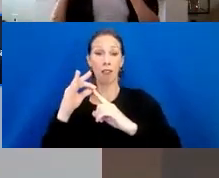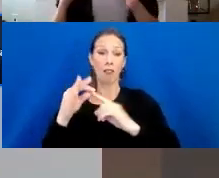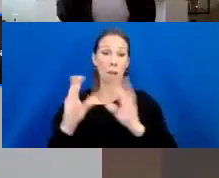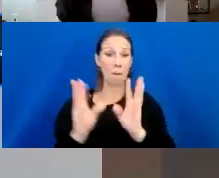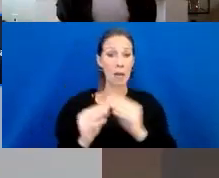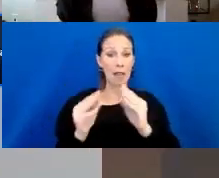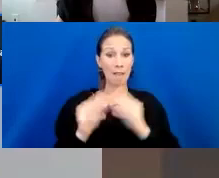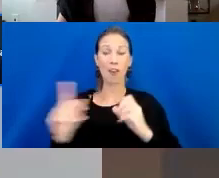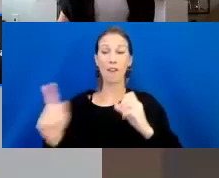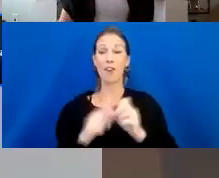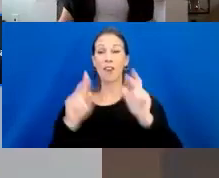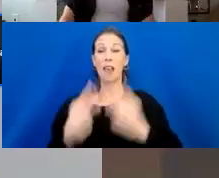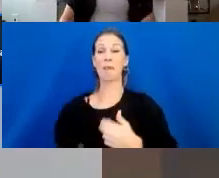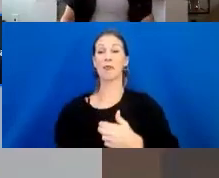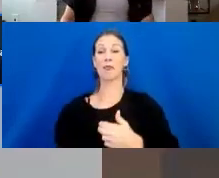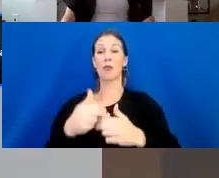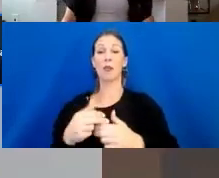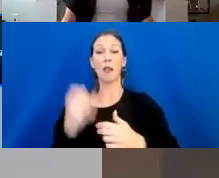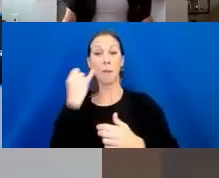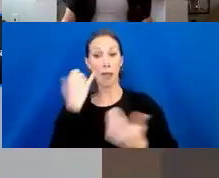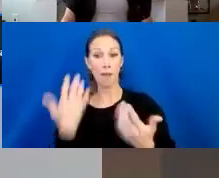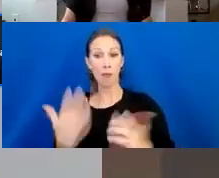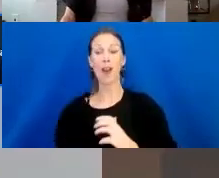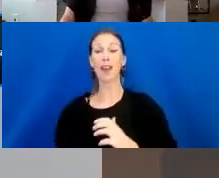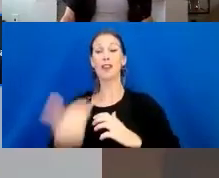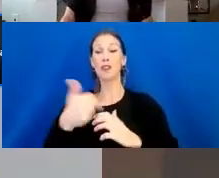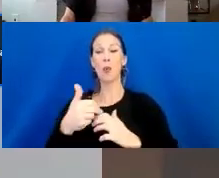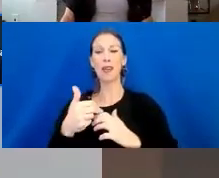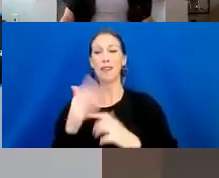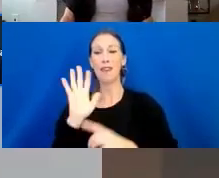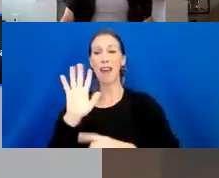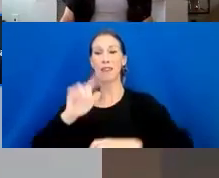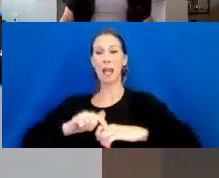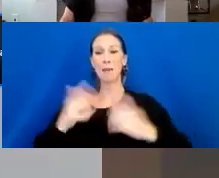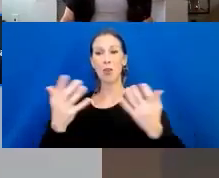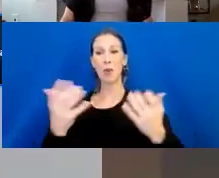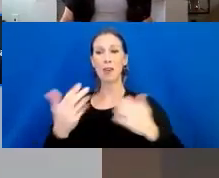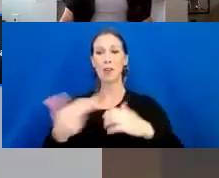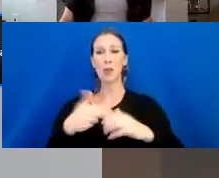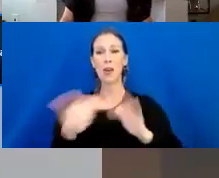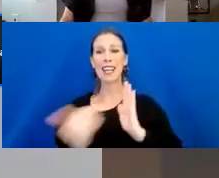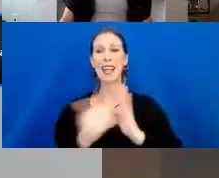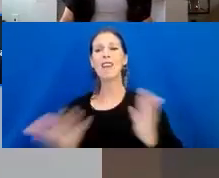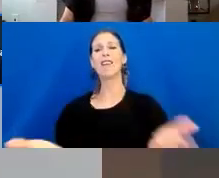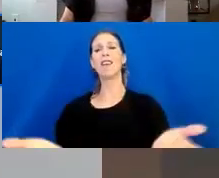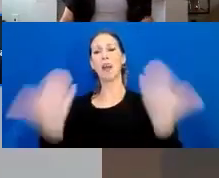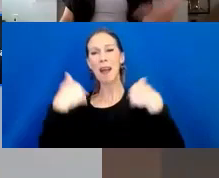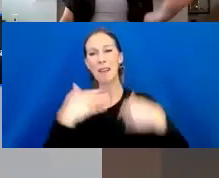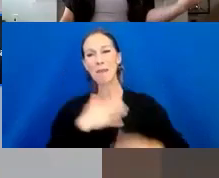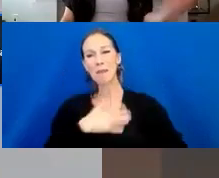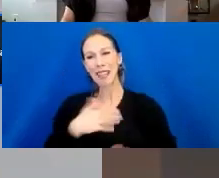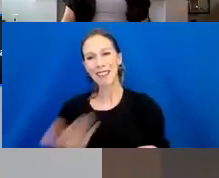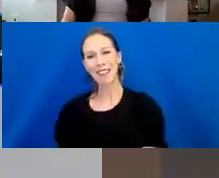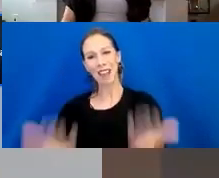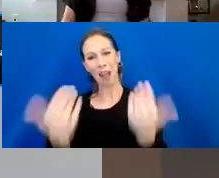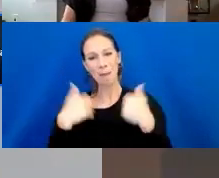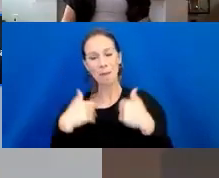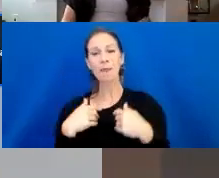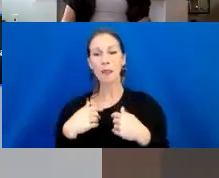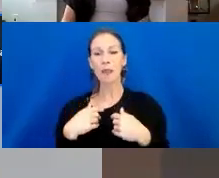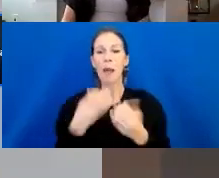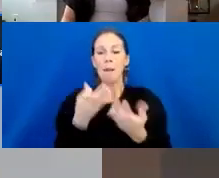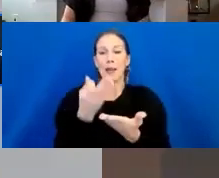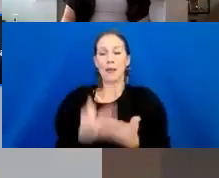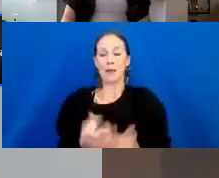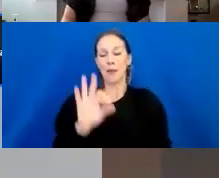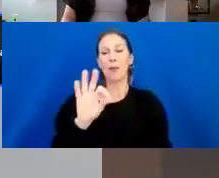if you've attended 5 times and you want to come, please come, because these are the kinds of questions, in addition to the fact sheets going